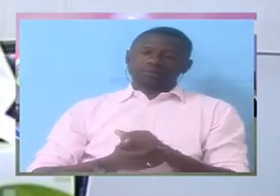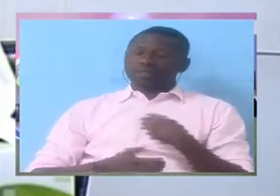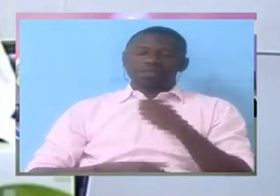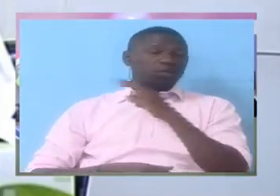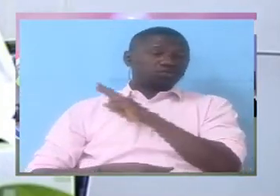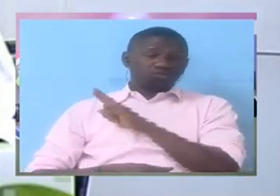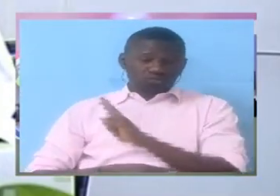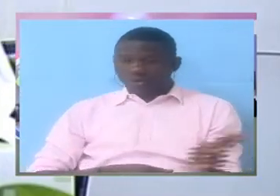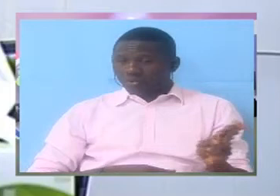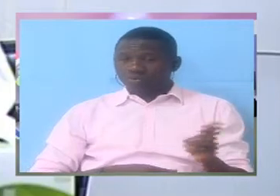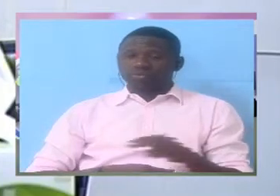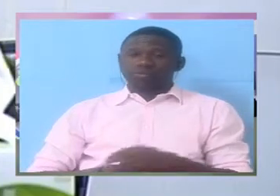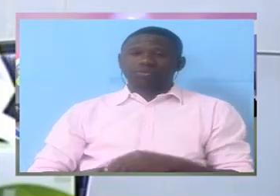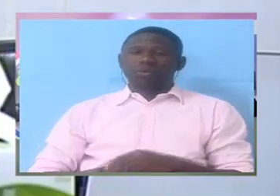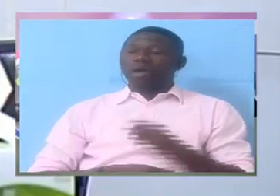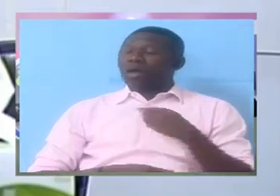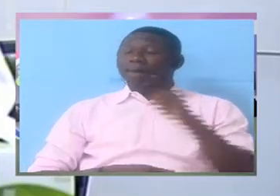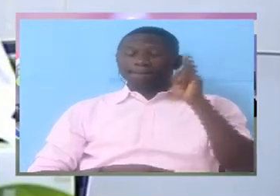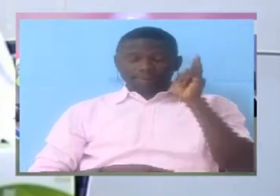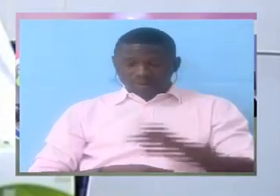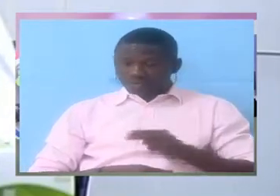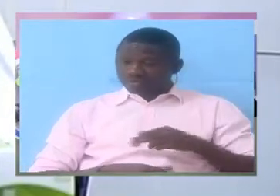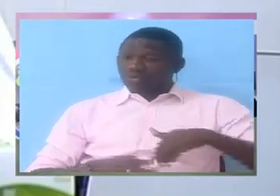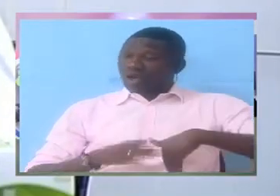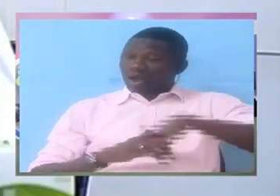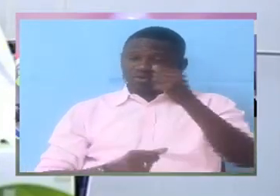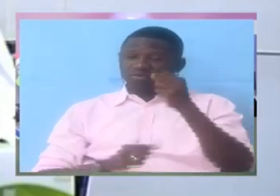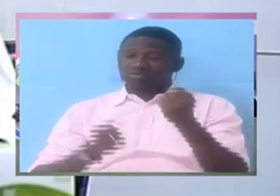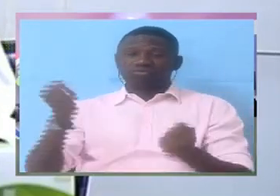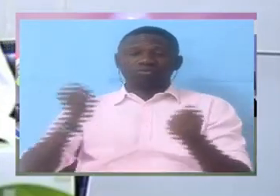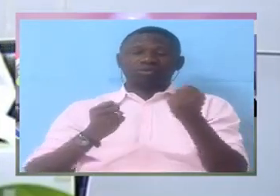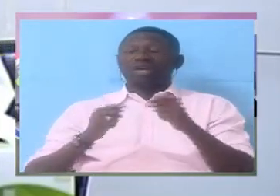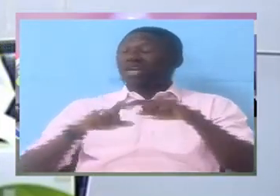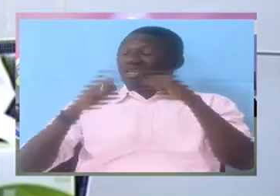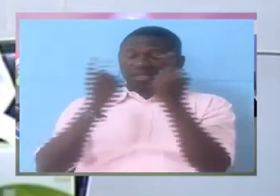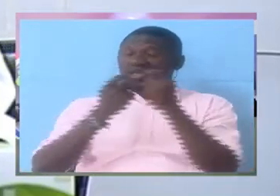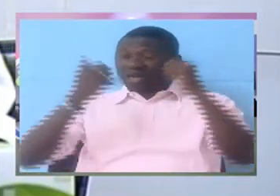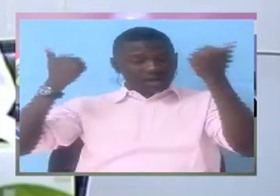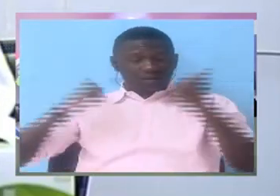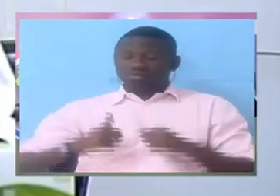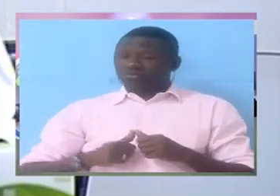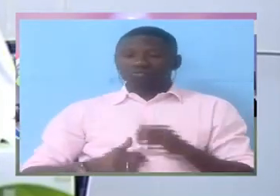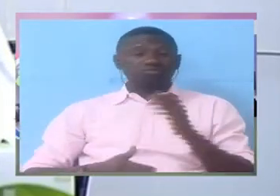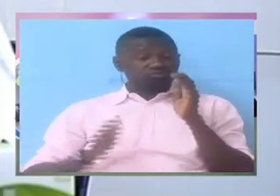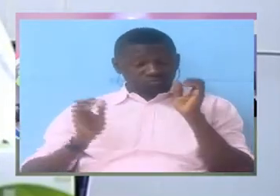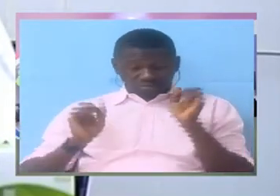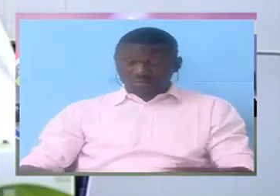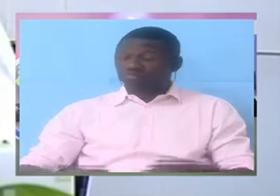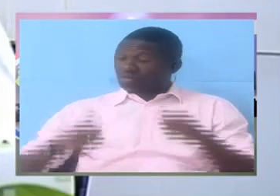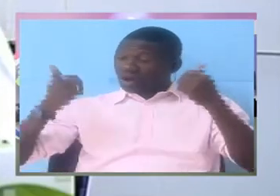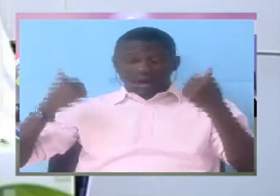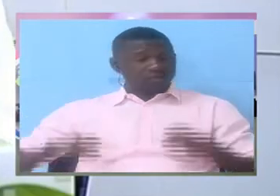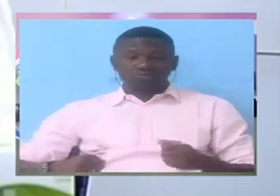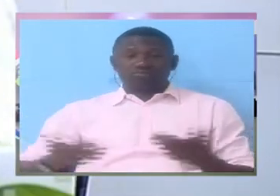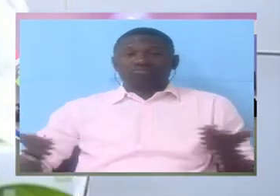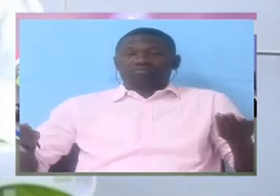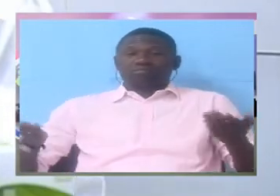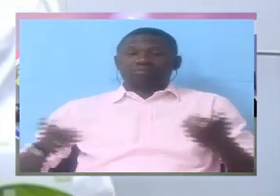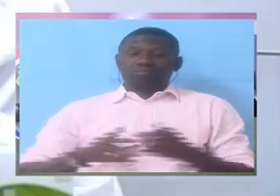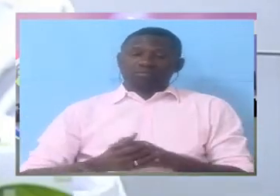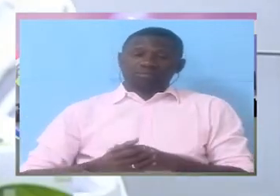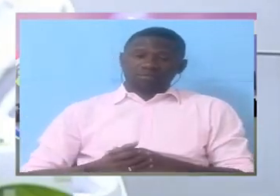no. Nkoye hani. I will come down. Nkoye mbeji lale. Whatever may happen, let it happen. Membe kela ayeke. So,